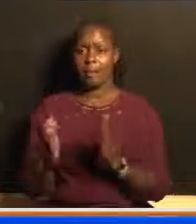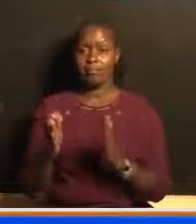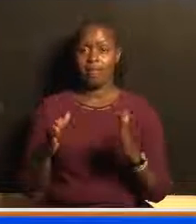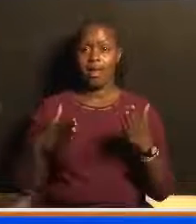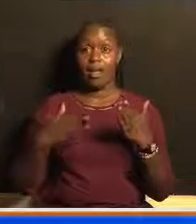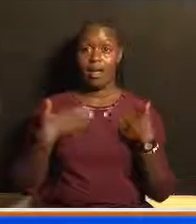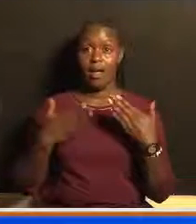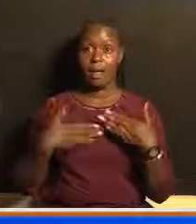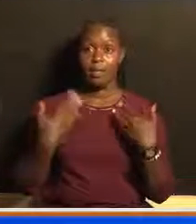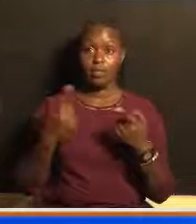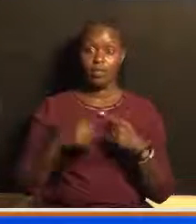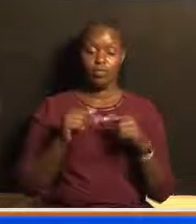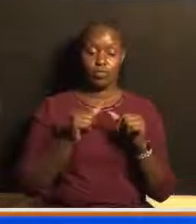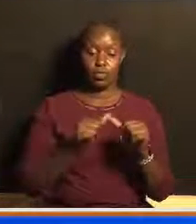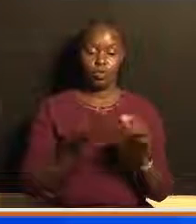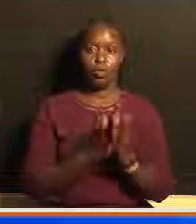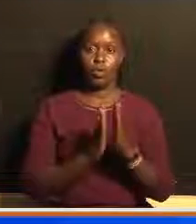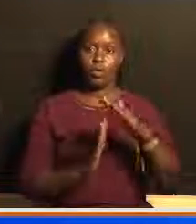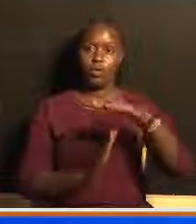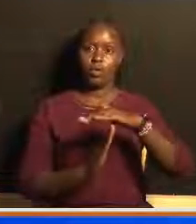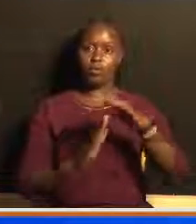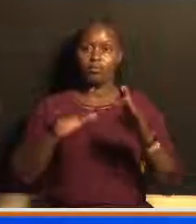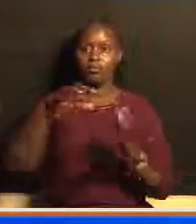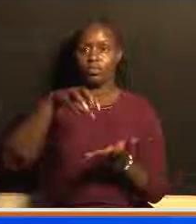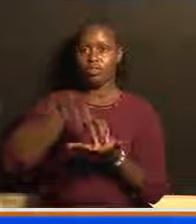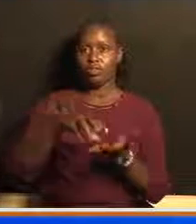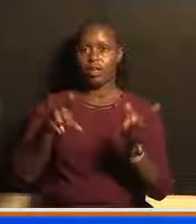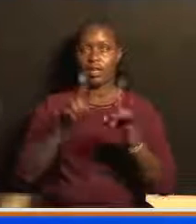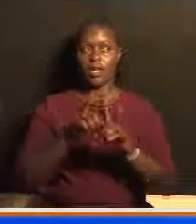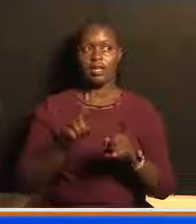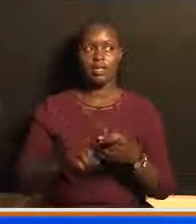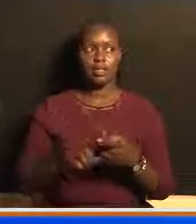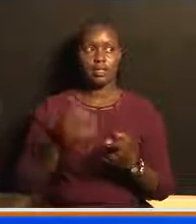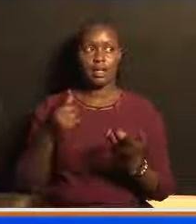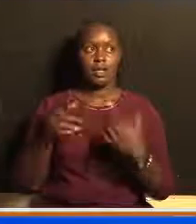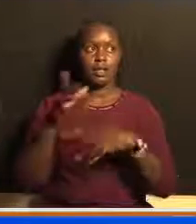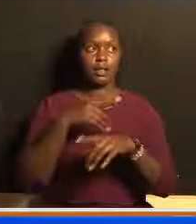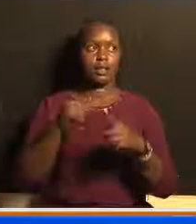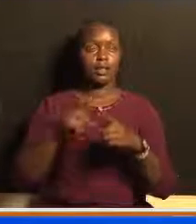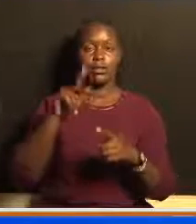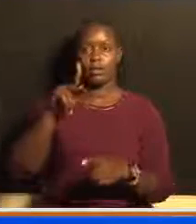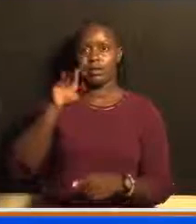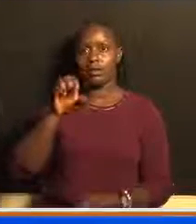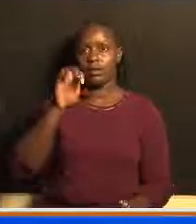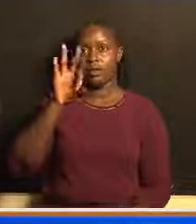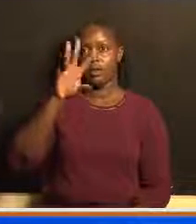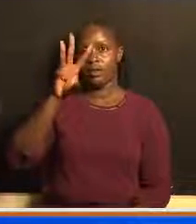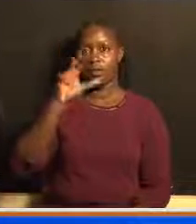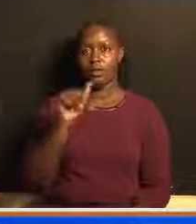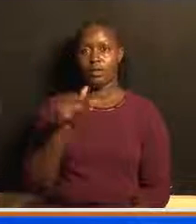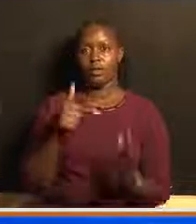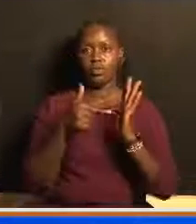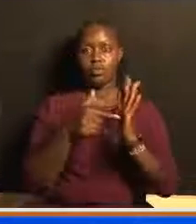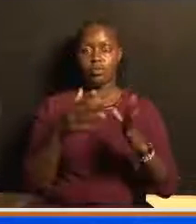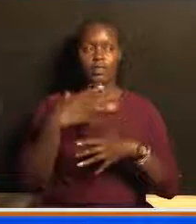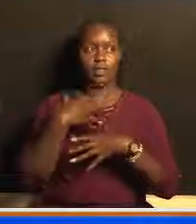to retain the top seat as the Kenya, the president of Kenya Footballers Welfare Association. It shows the